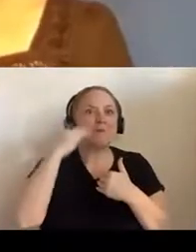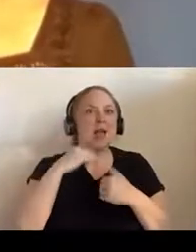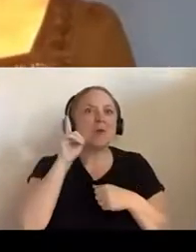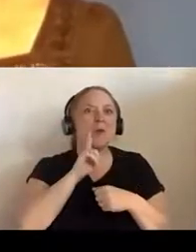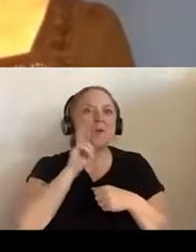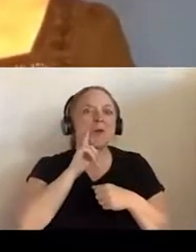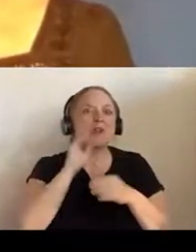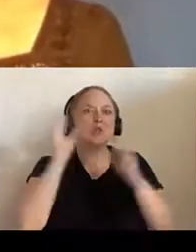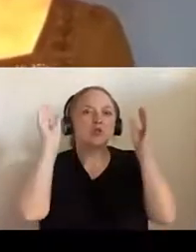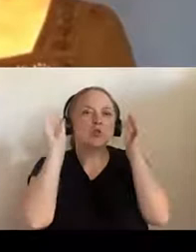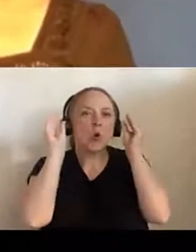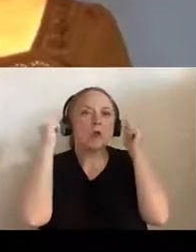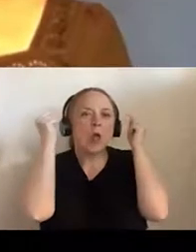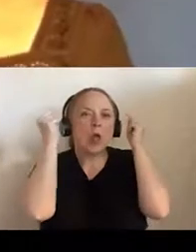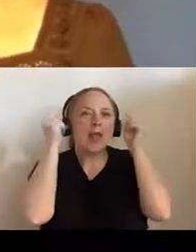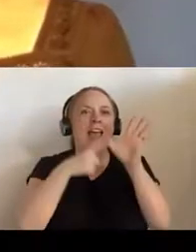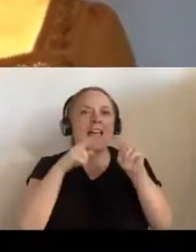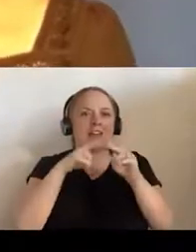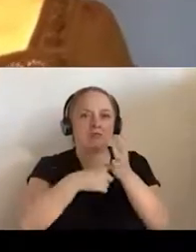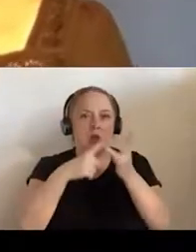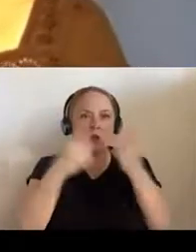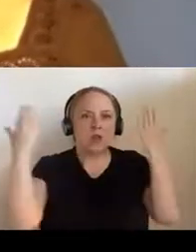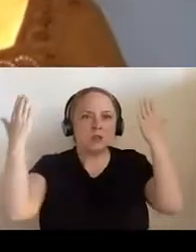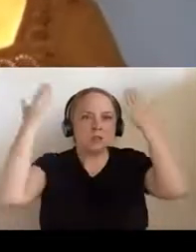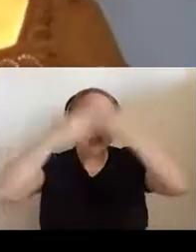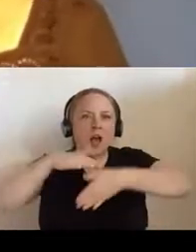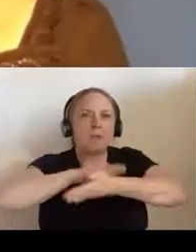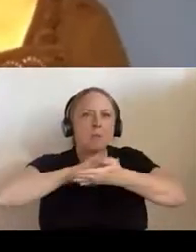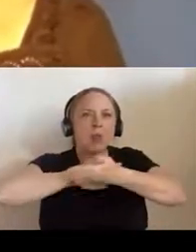curly afro and a dark blue wall behind me.